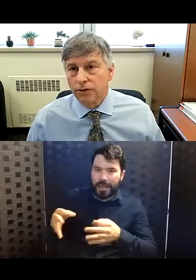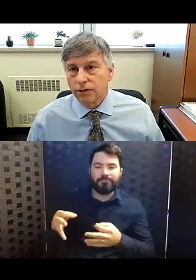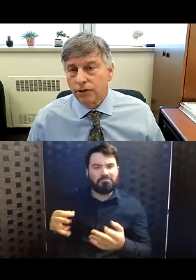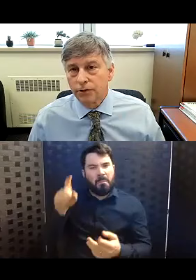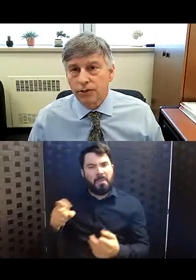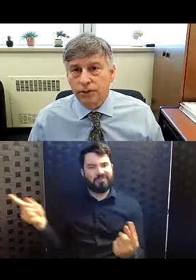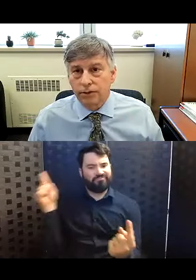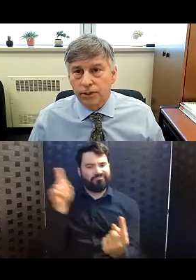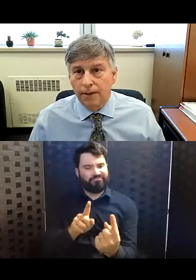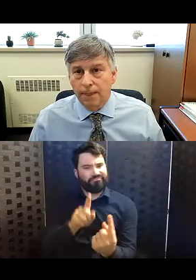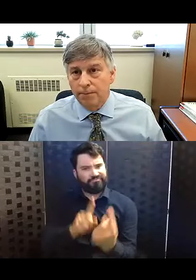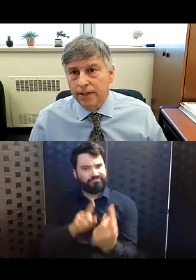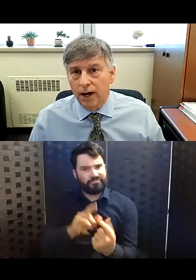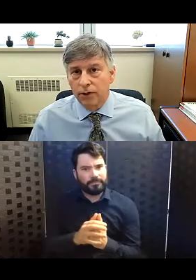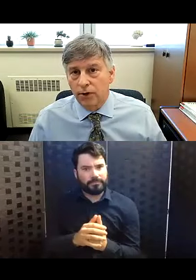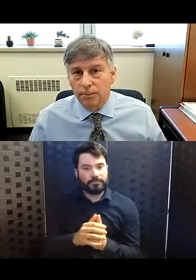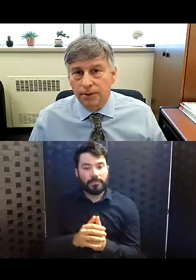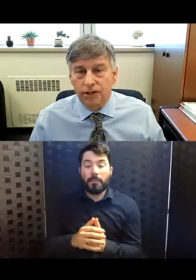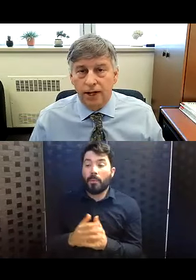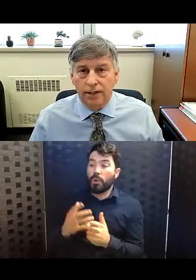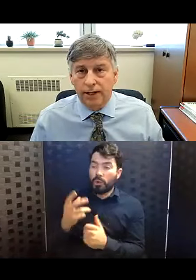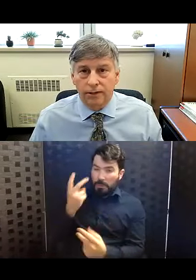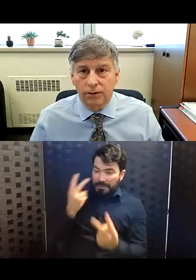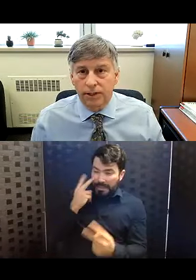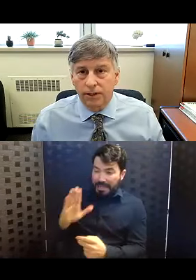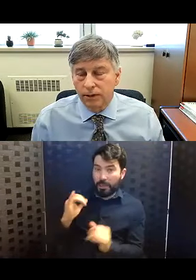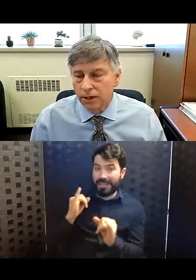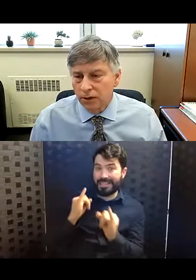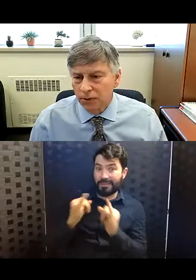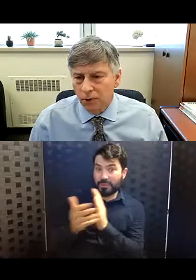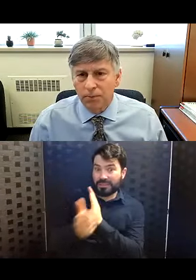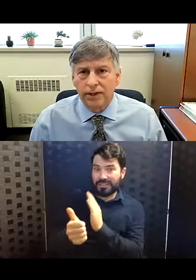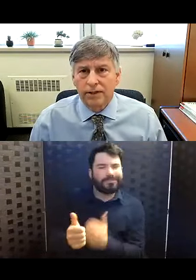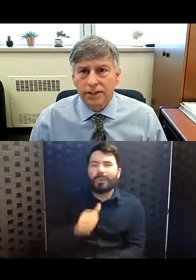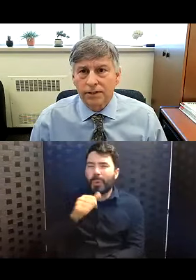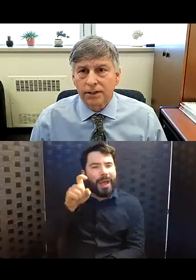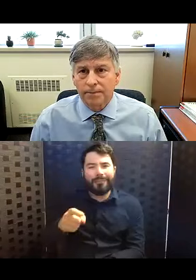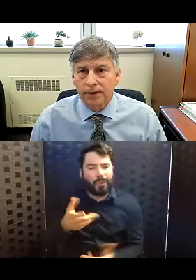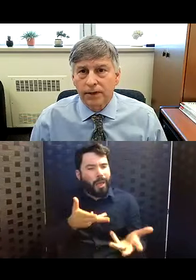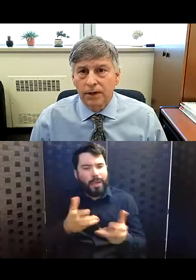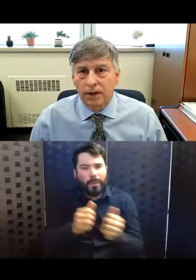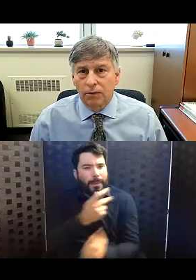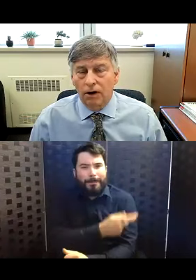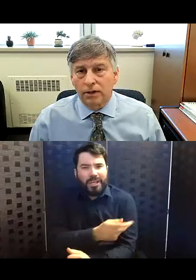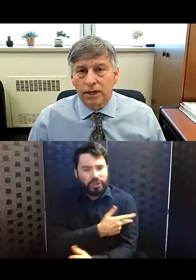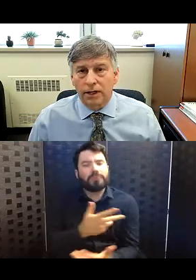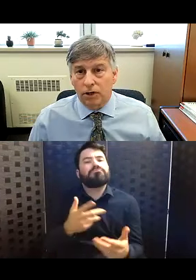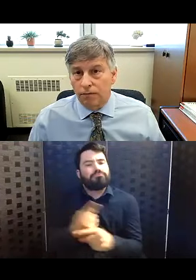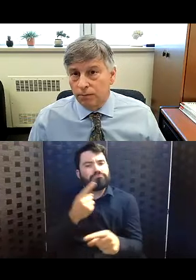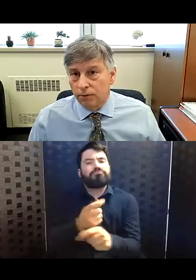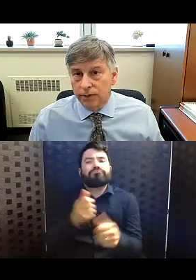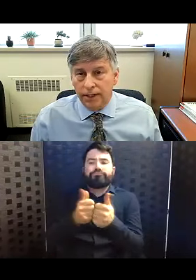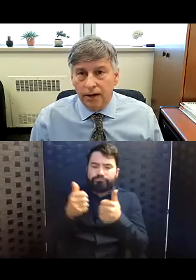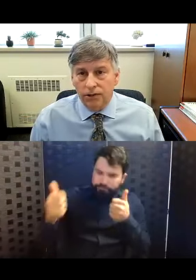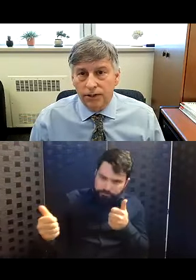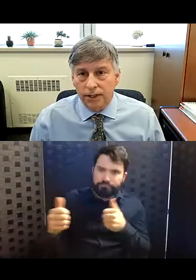a learner's interview skills, that may not require patient contact and could be done with appropriate distancing. We're all getting more